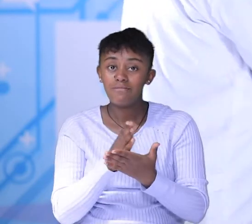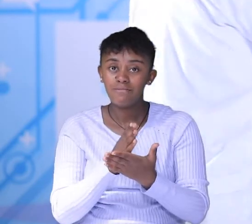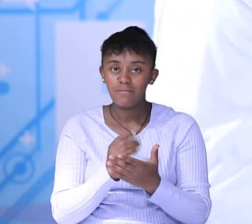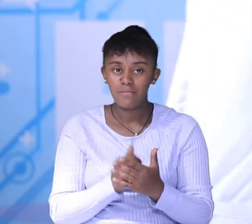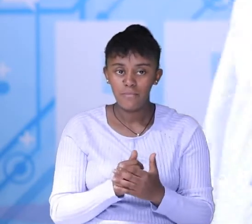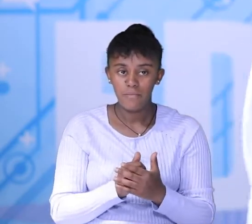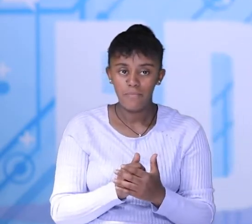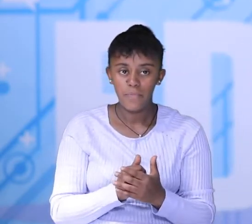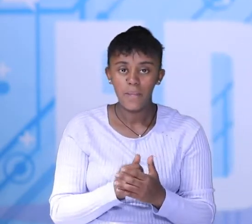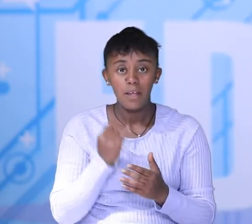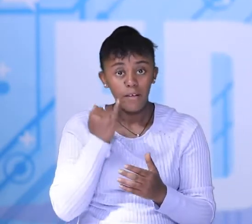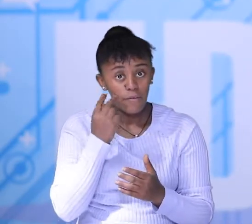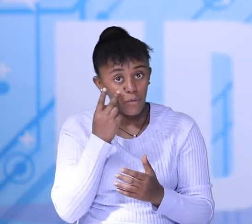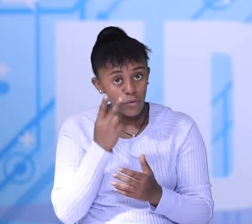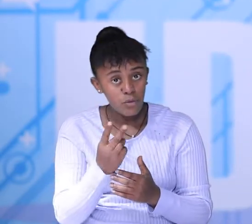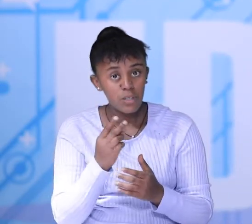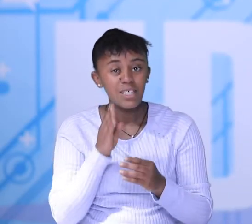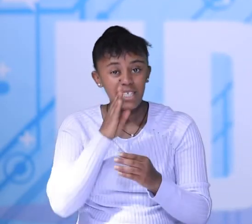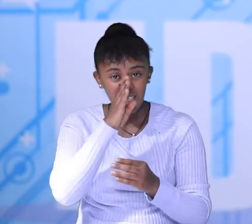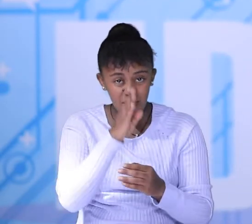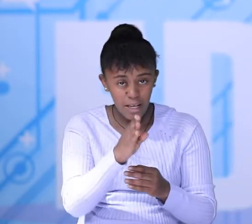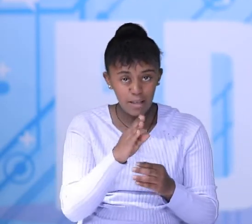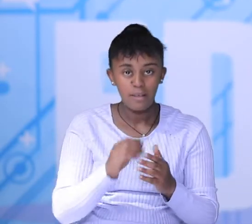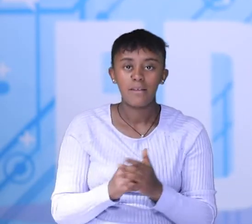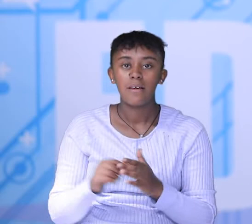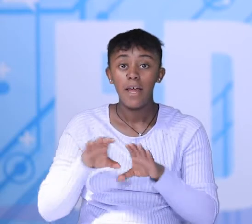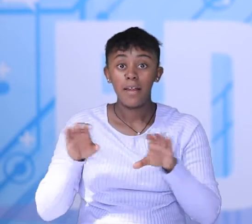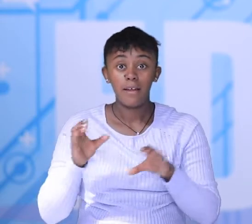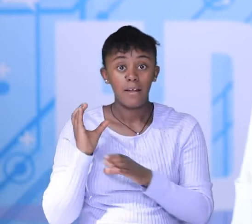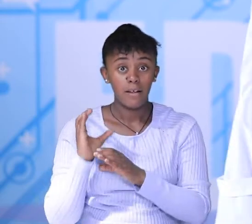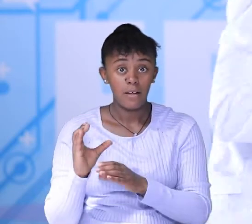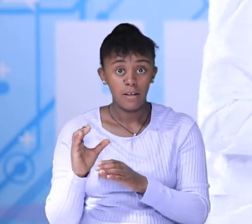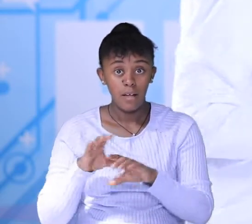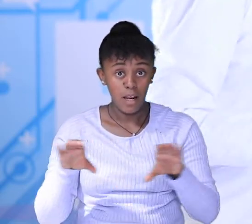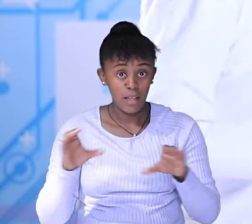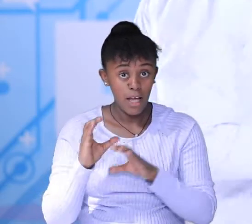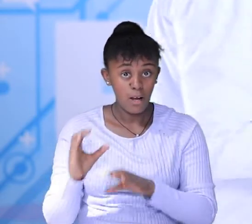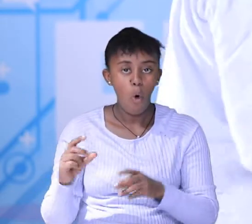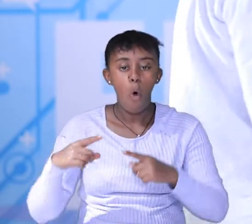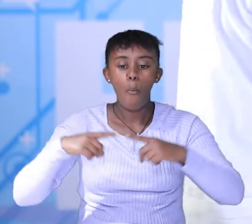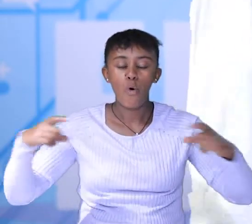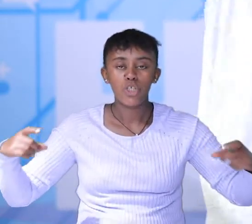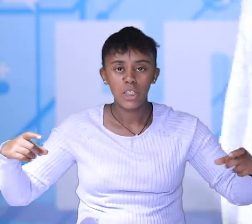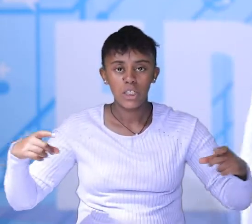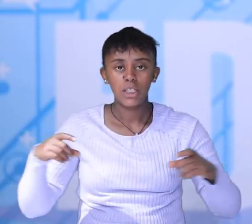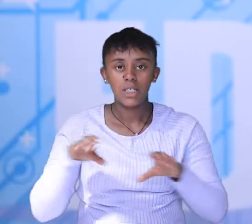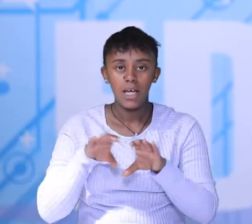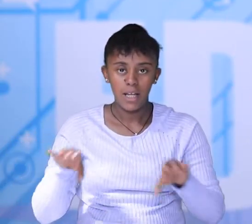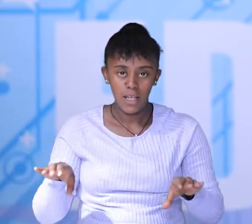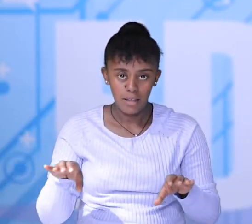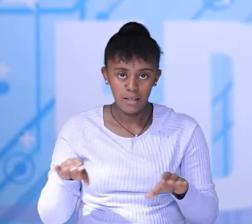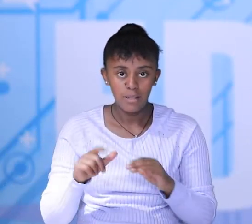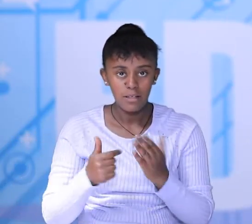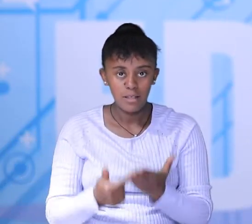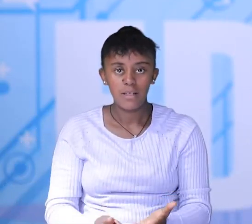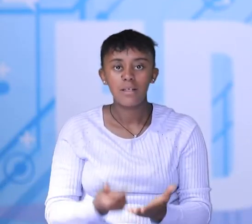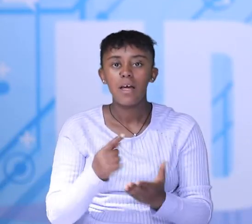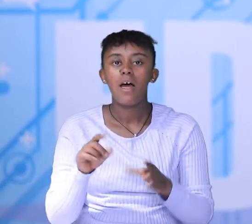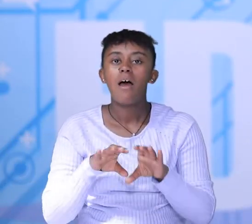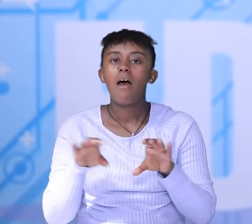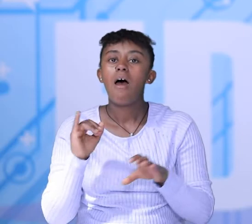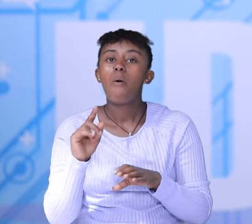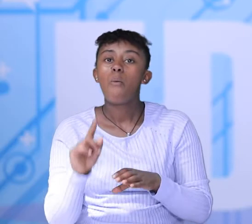a magnet, rather using a current carrying conductor. Produce a magnetic field, you don't need a magnet necessarily.